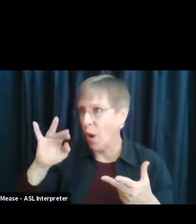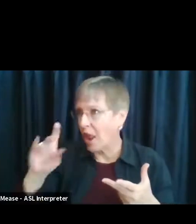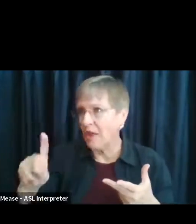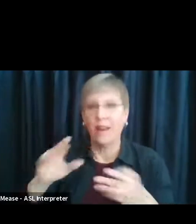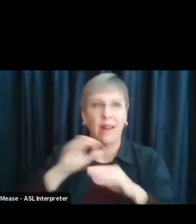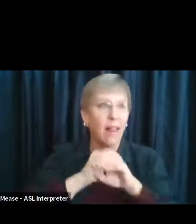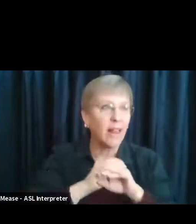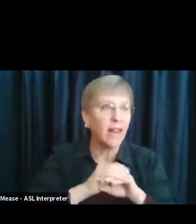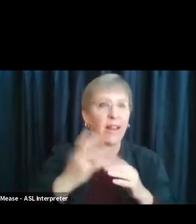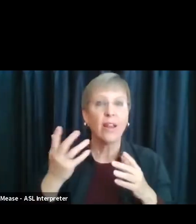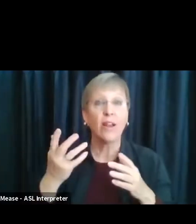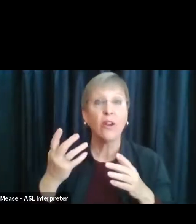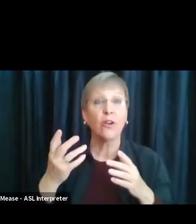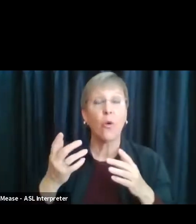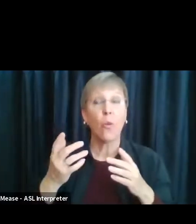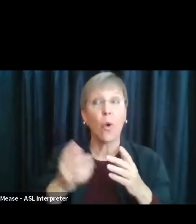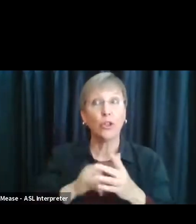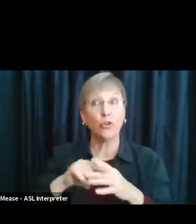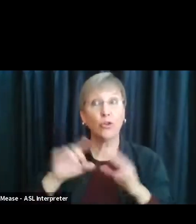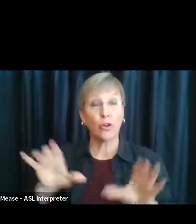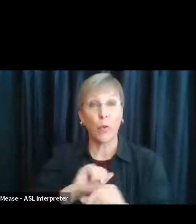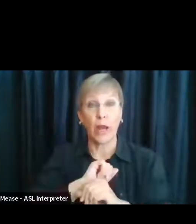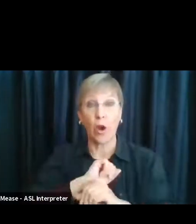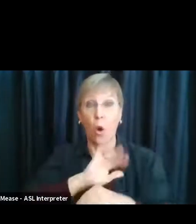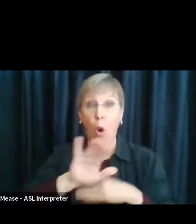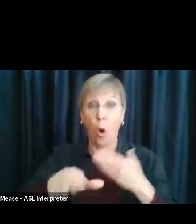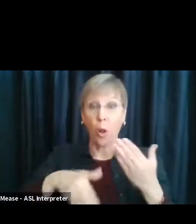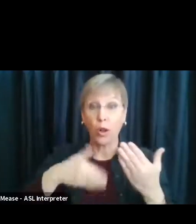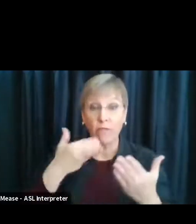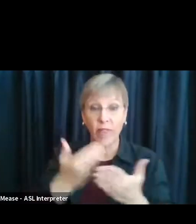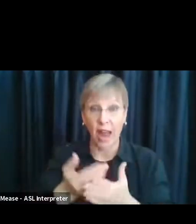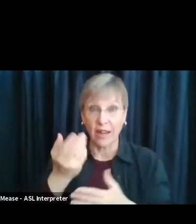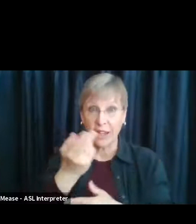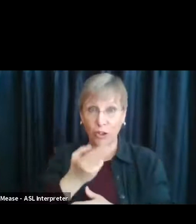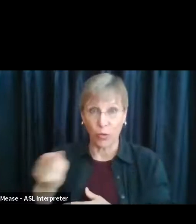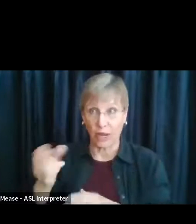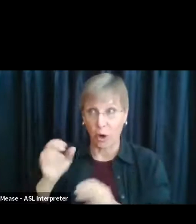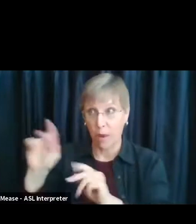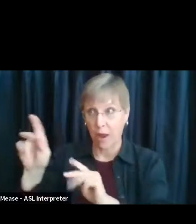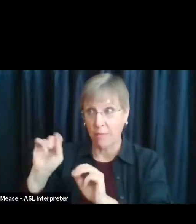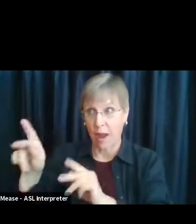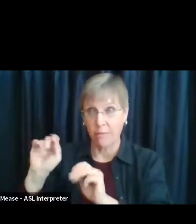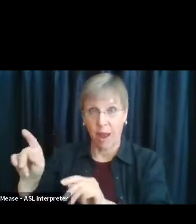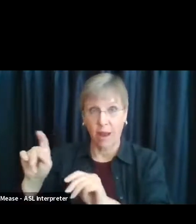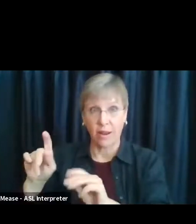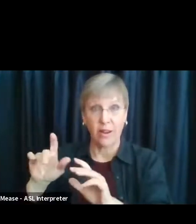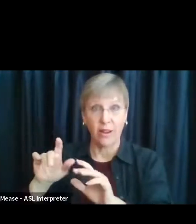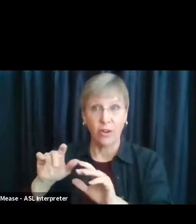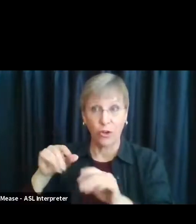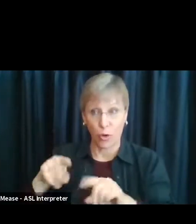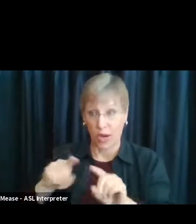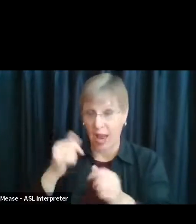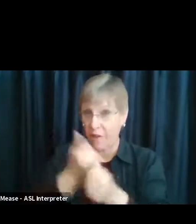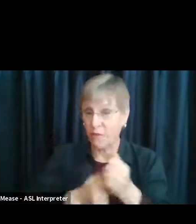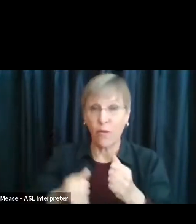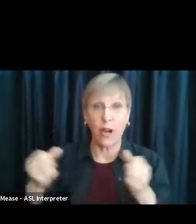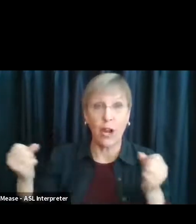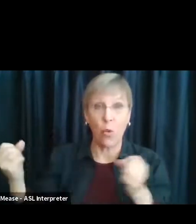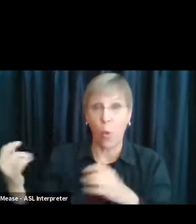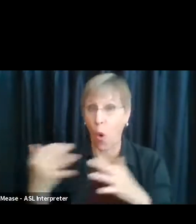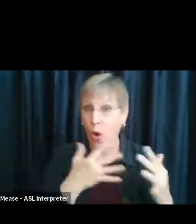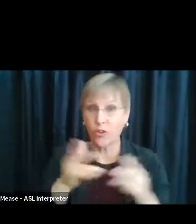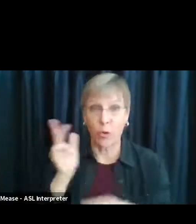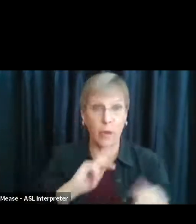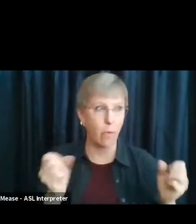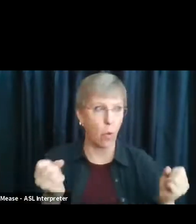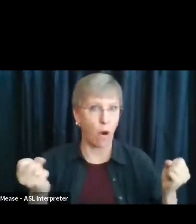Well, what you took during all your history and during every war. So people were very